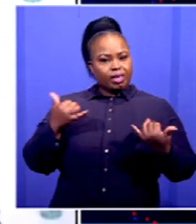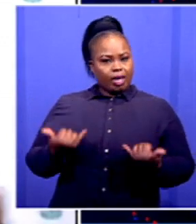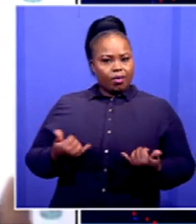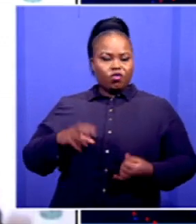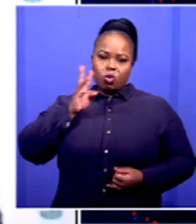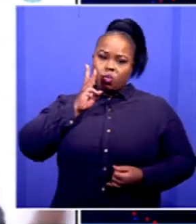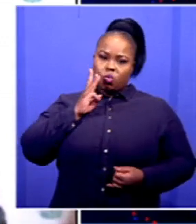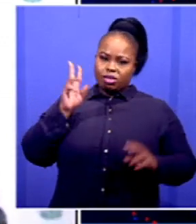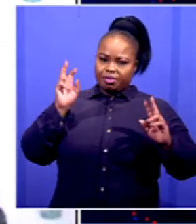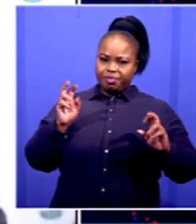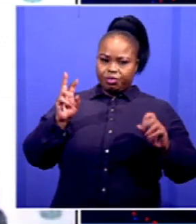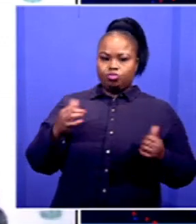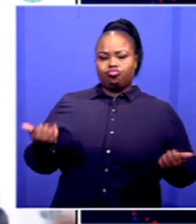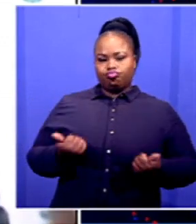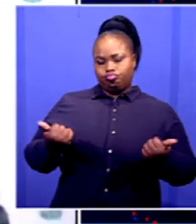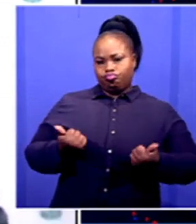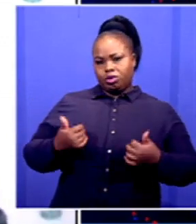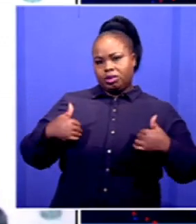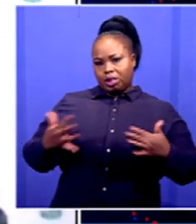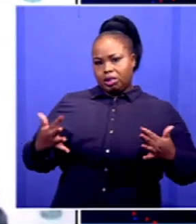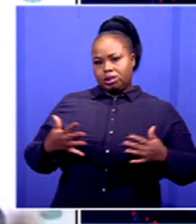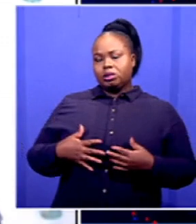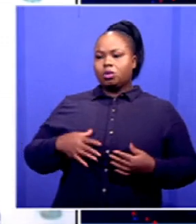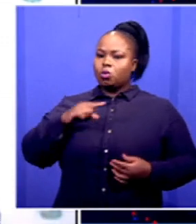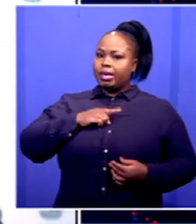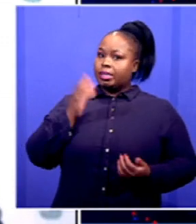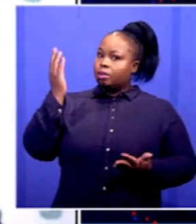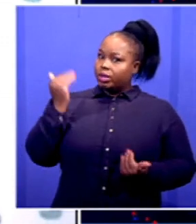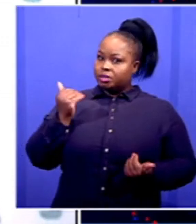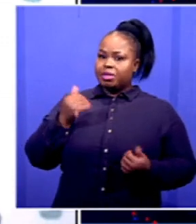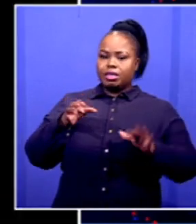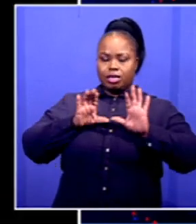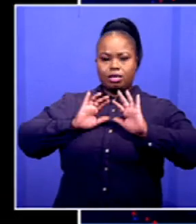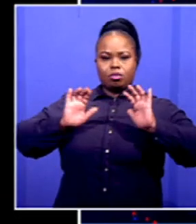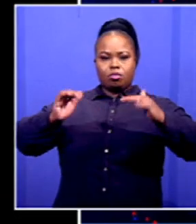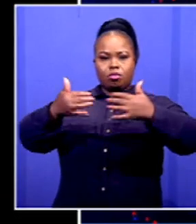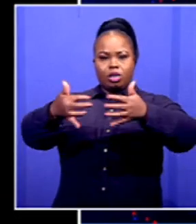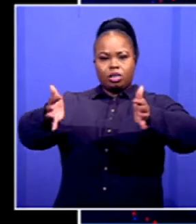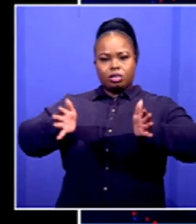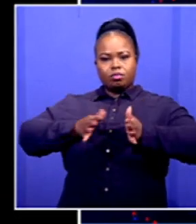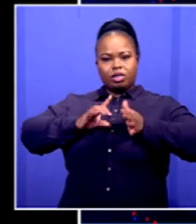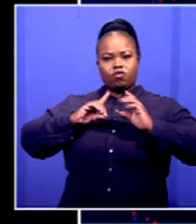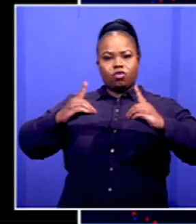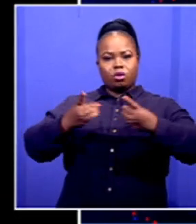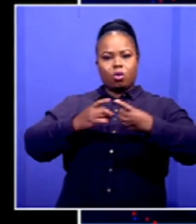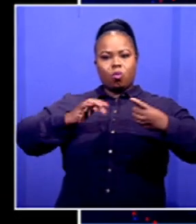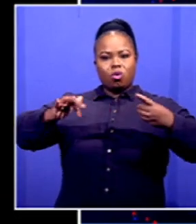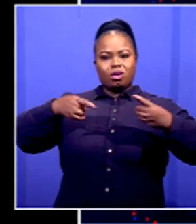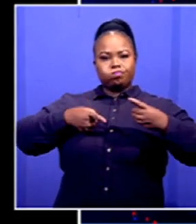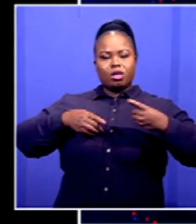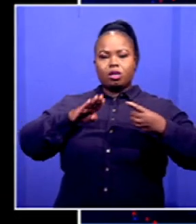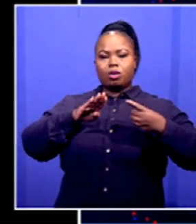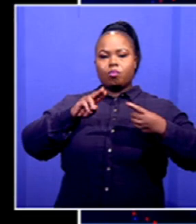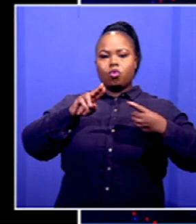water, they have been able to make intervention in anticipation of a big dam in Bulwer, which costs no less